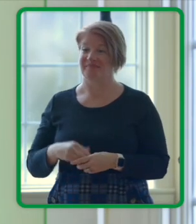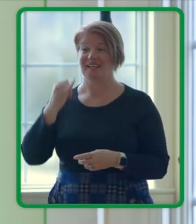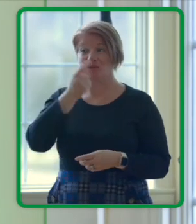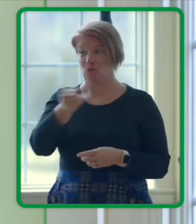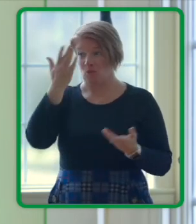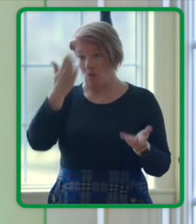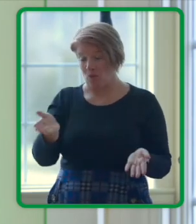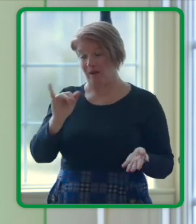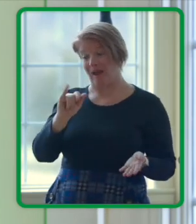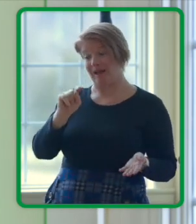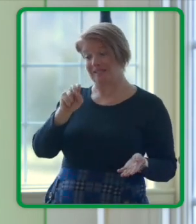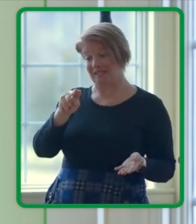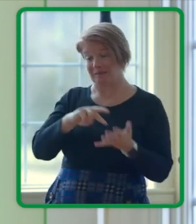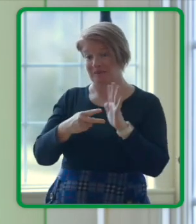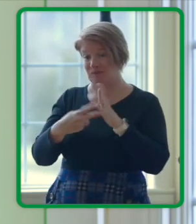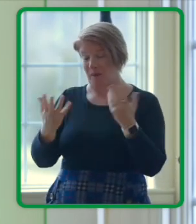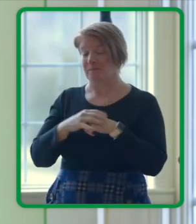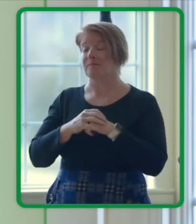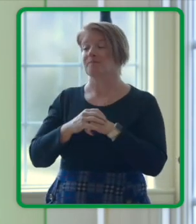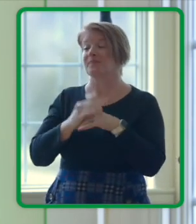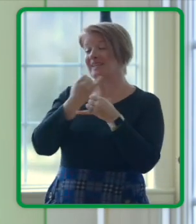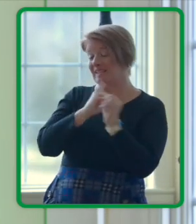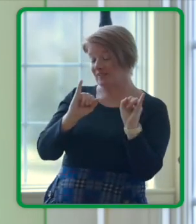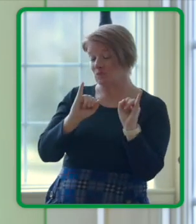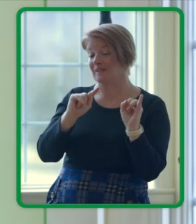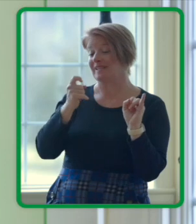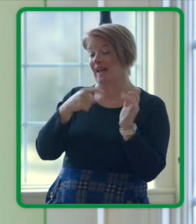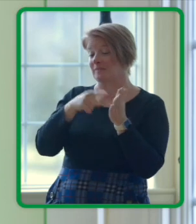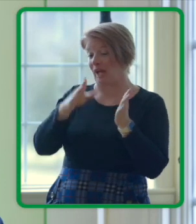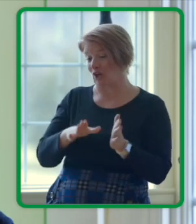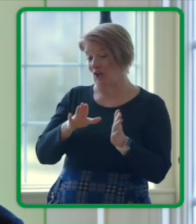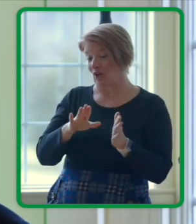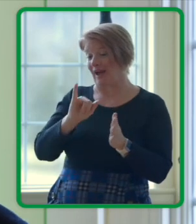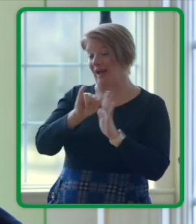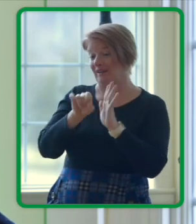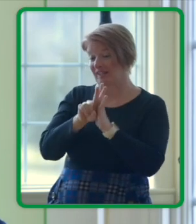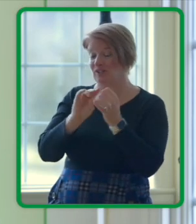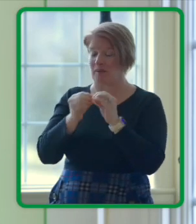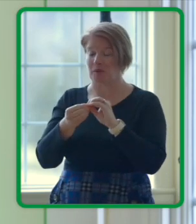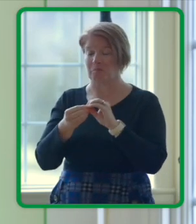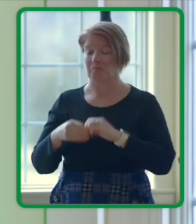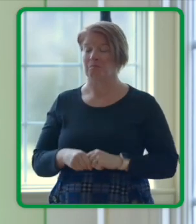know, an ITIN stands for Individual Taxpayer Identification Number.